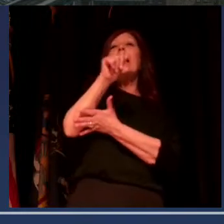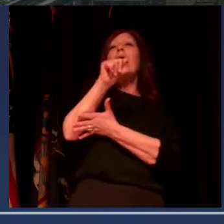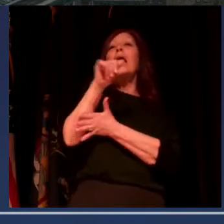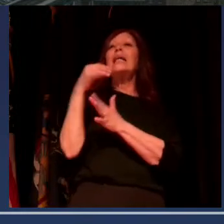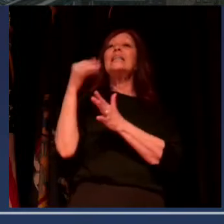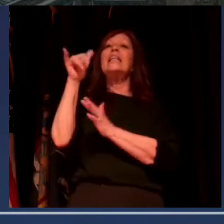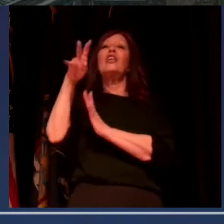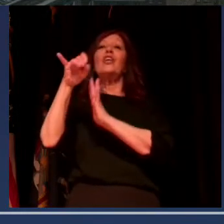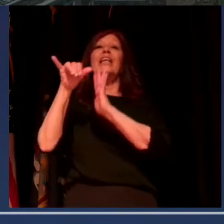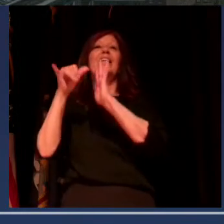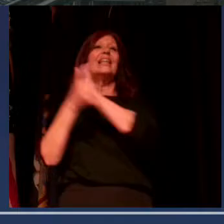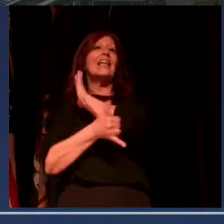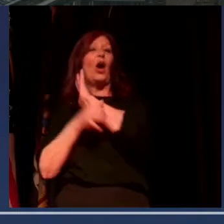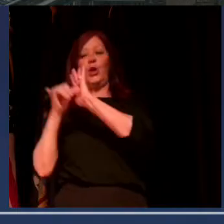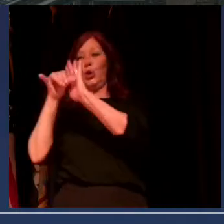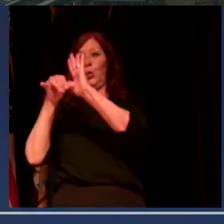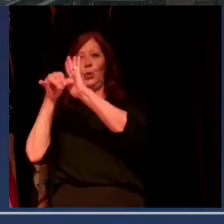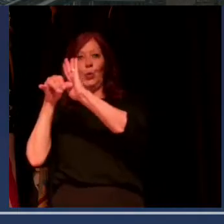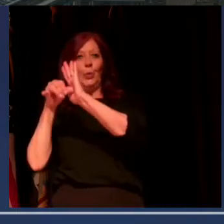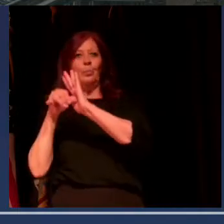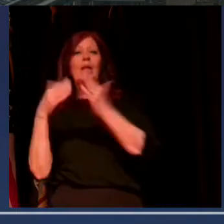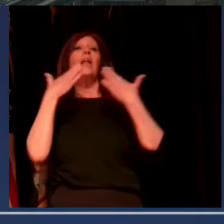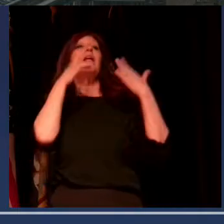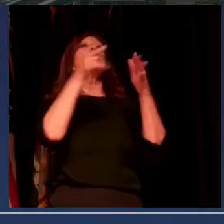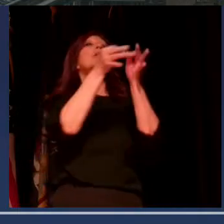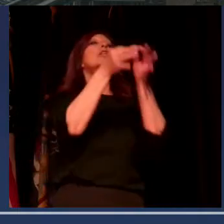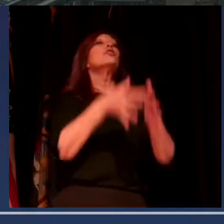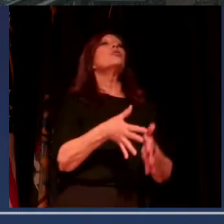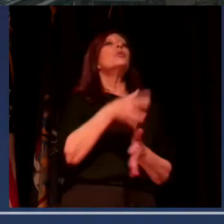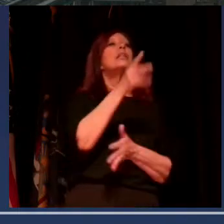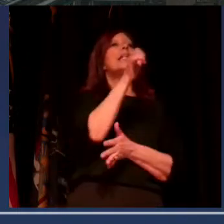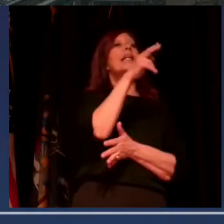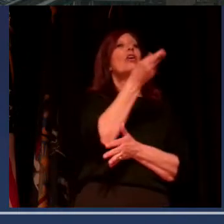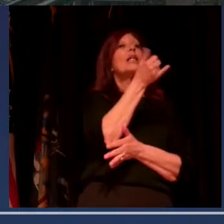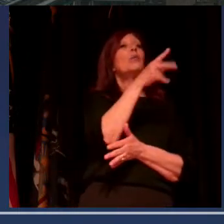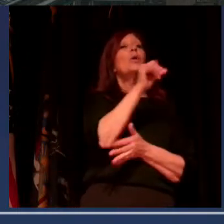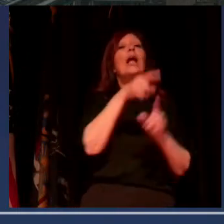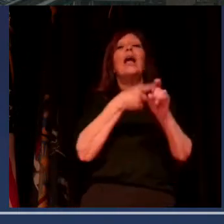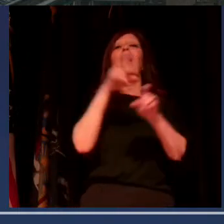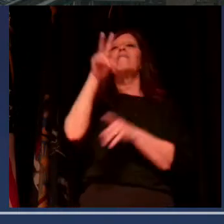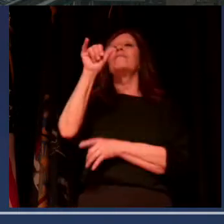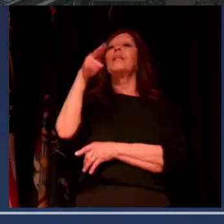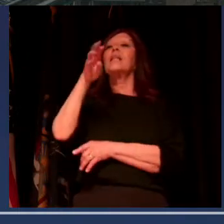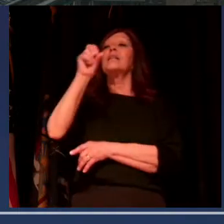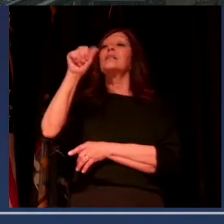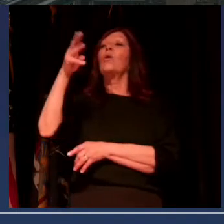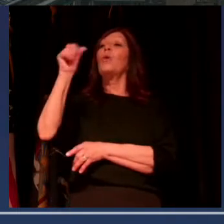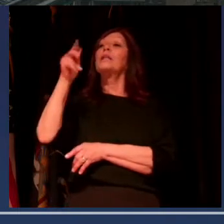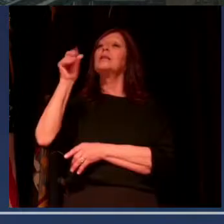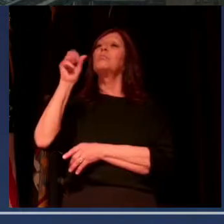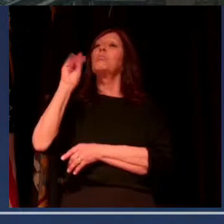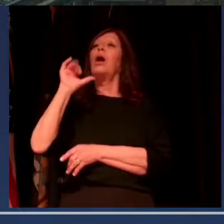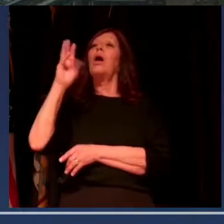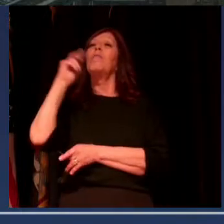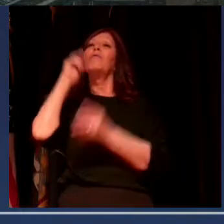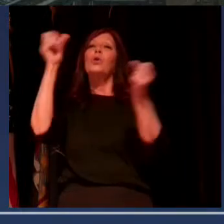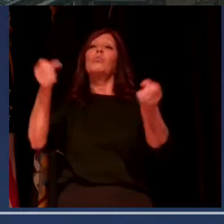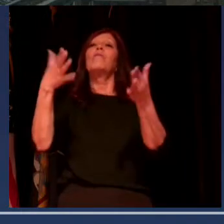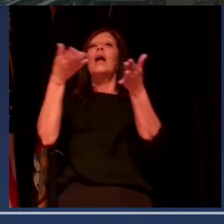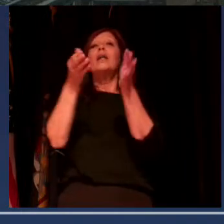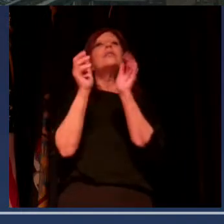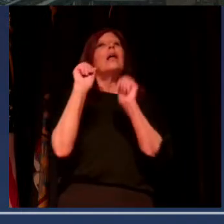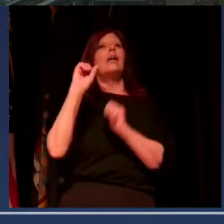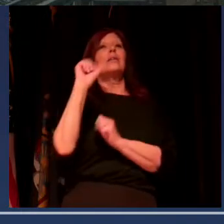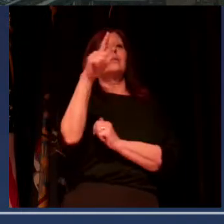channel. Thank you to our interpreters, Karen Gambino and Vanessa Wisbaum, for joining us today and providing the American Sign Language for